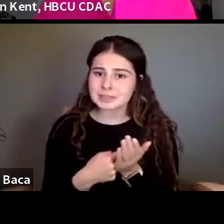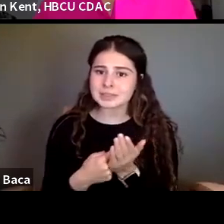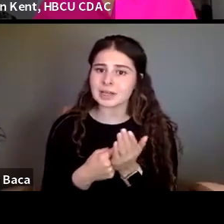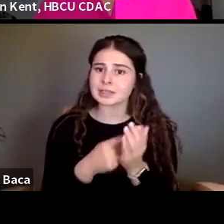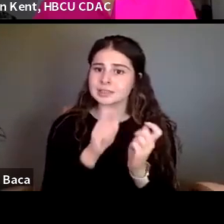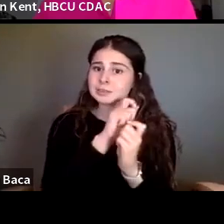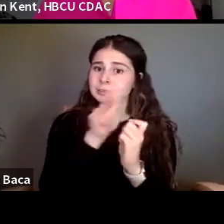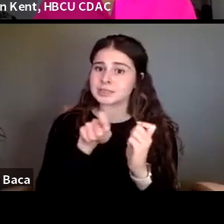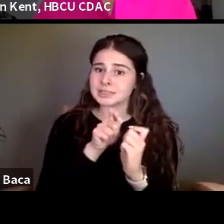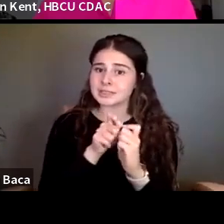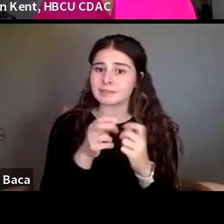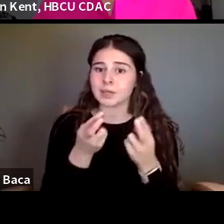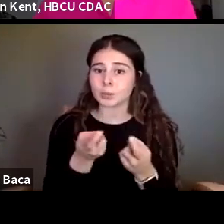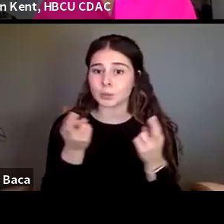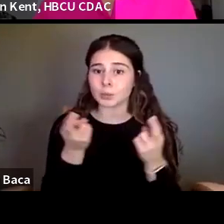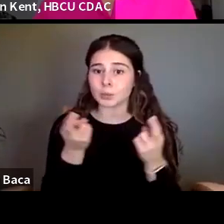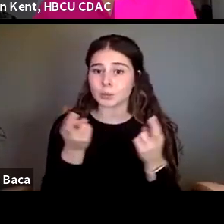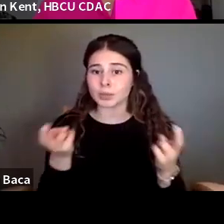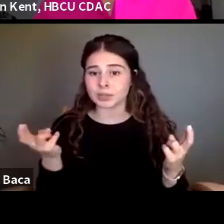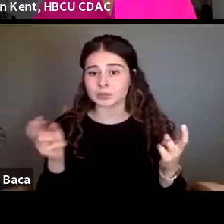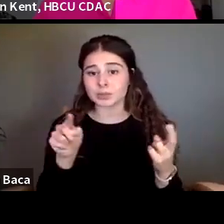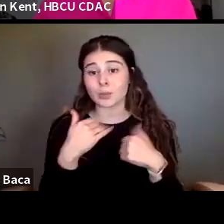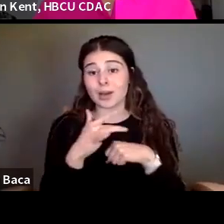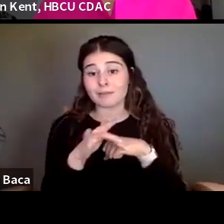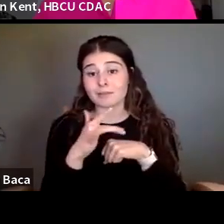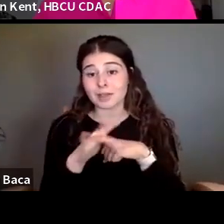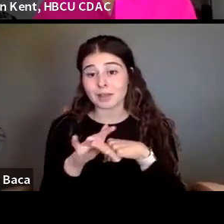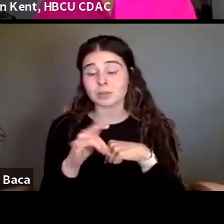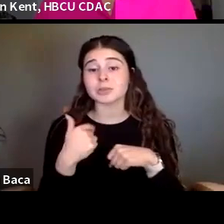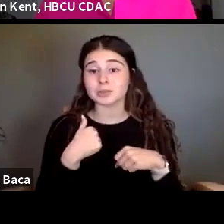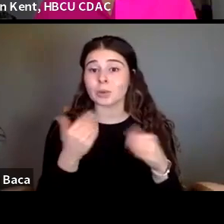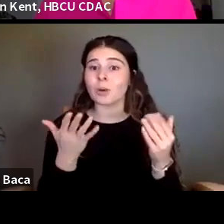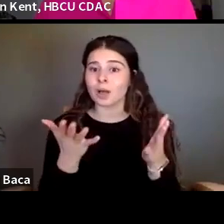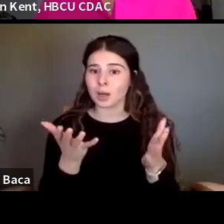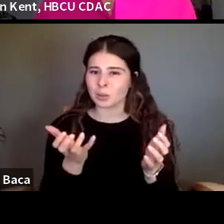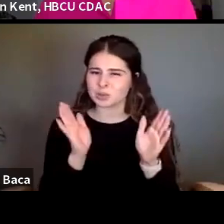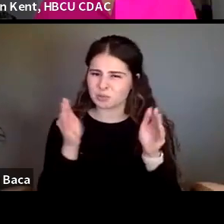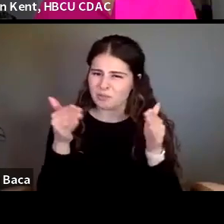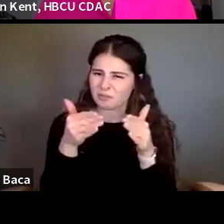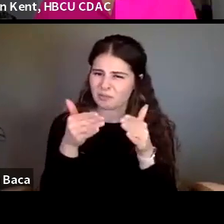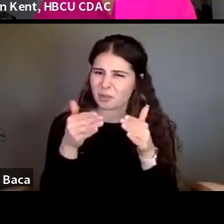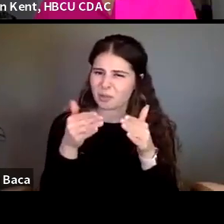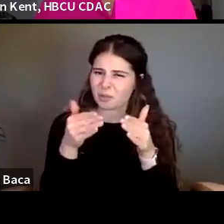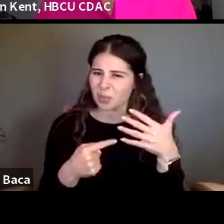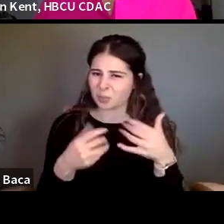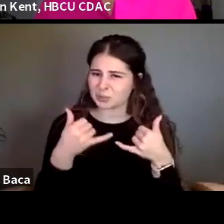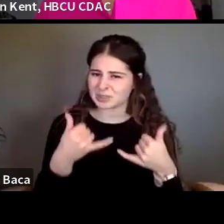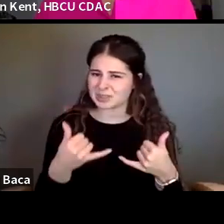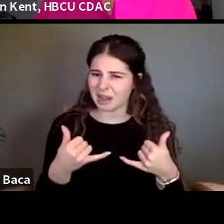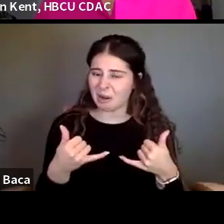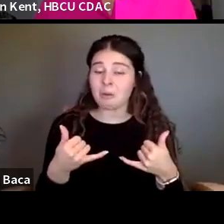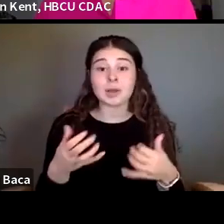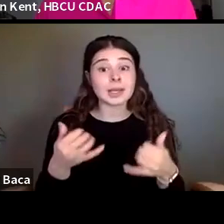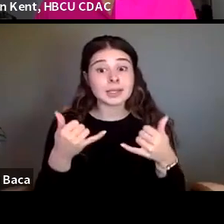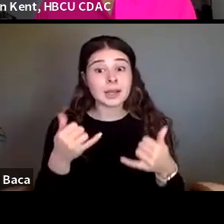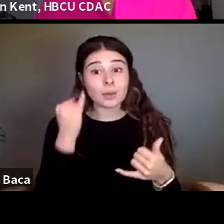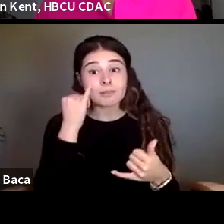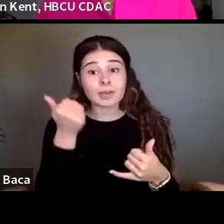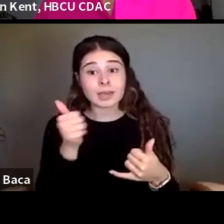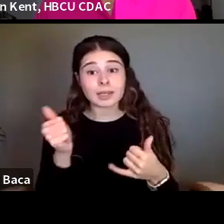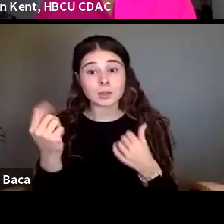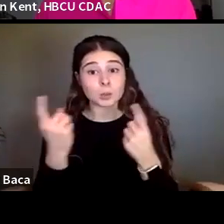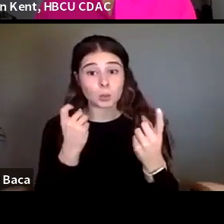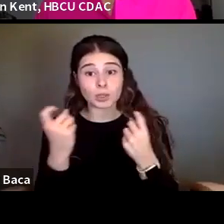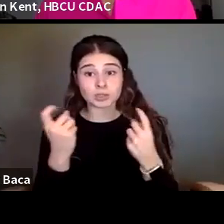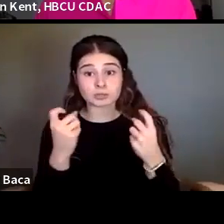resources that you have and programs that you're on. So I want to drill down on those a little bit. And I'm also happy to take questions from the audience if we have one of those,